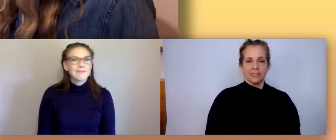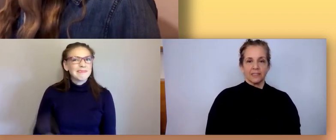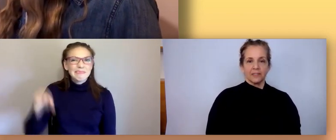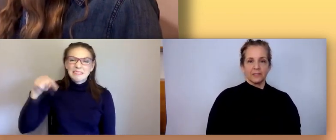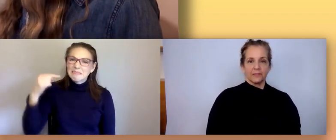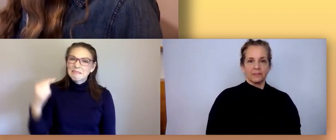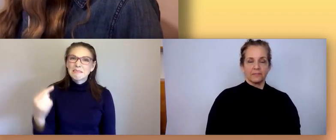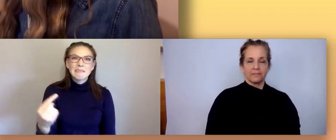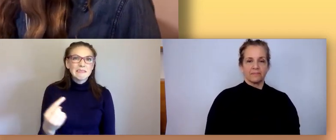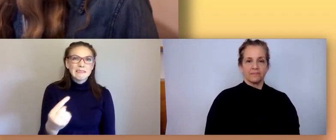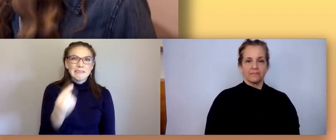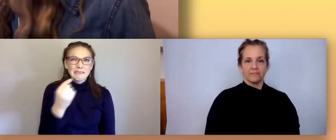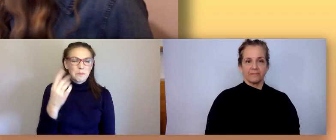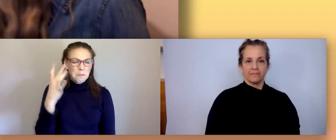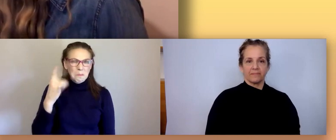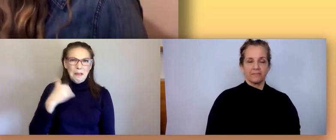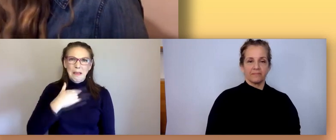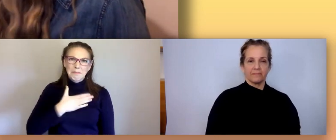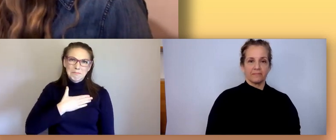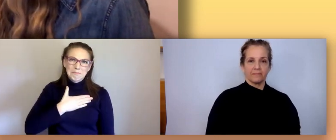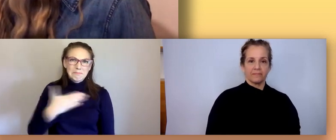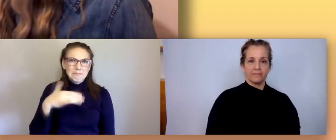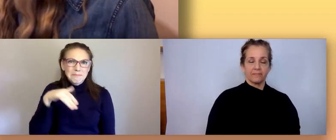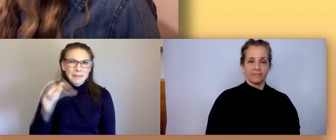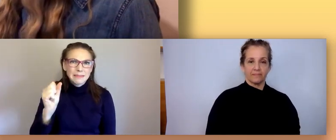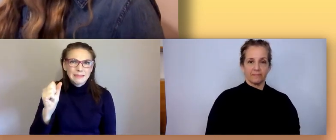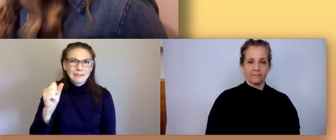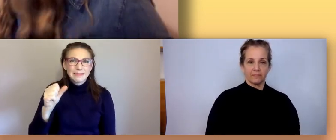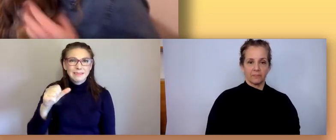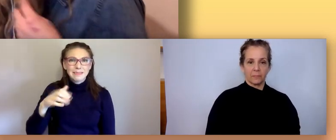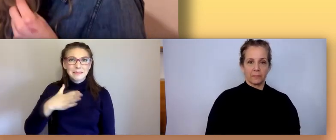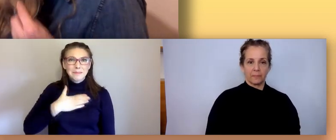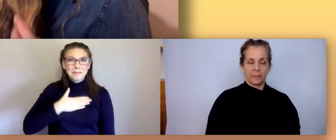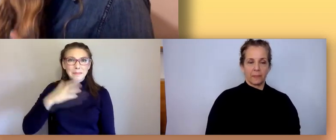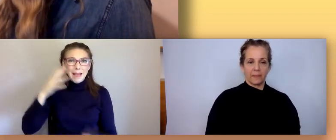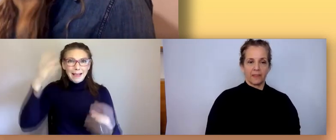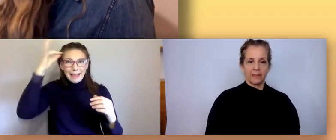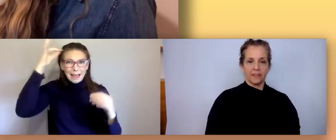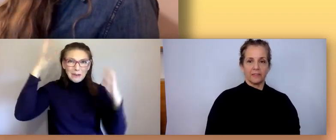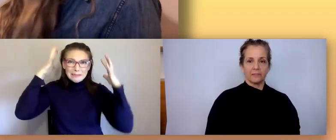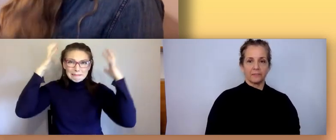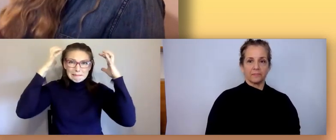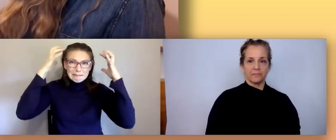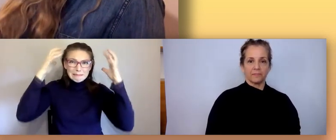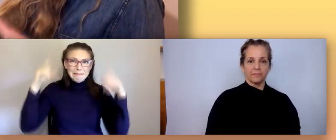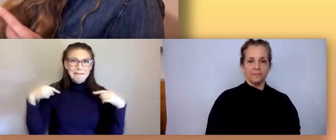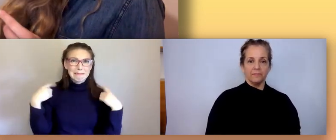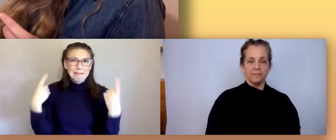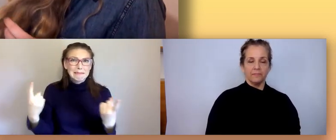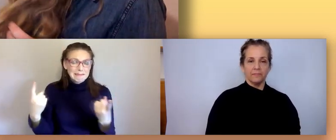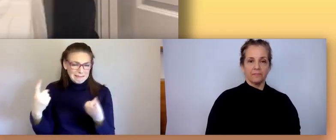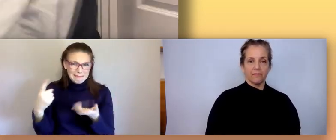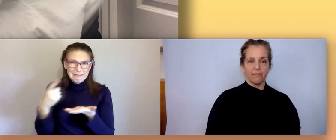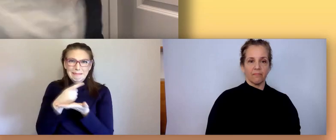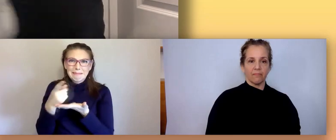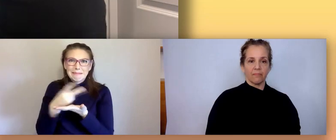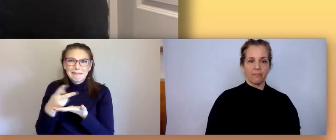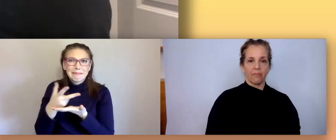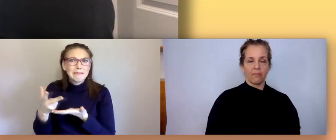sucks. Why did I say yes? I haven't washed my hair in weeks.